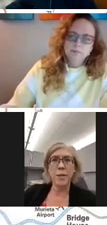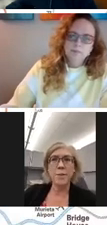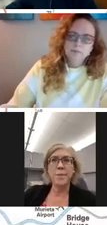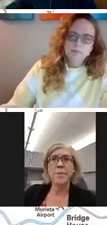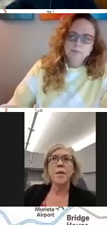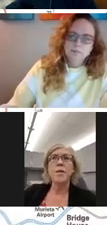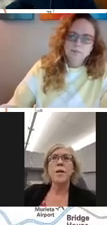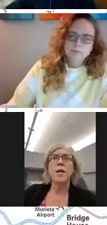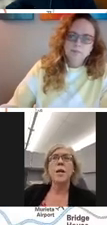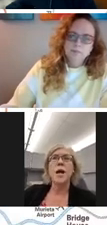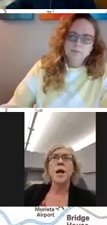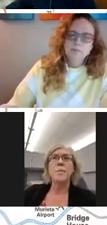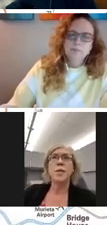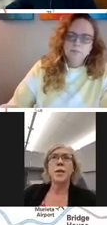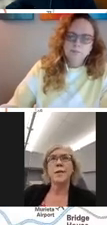for employment.